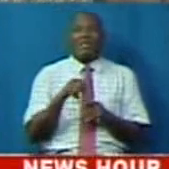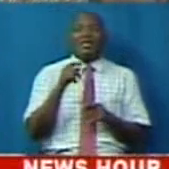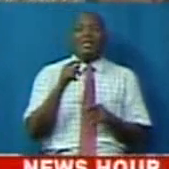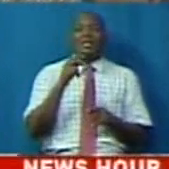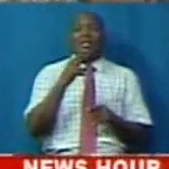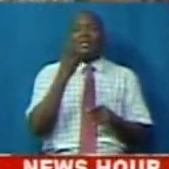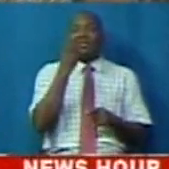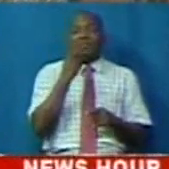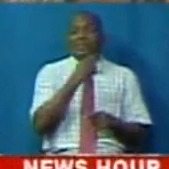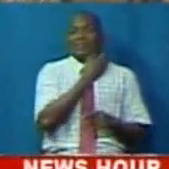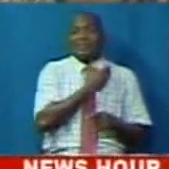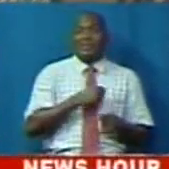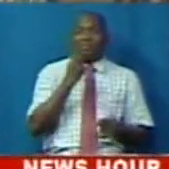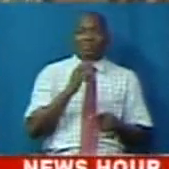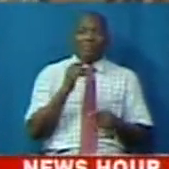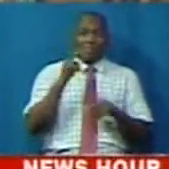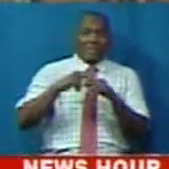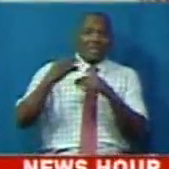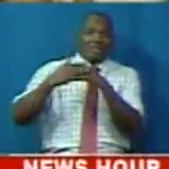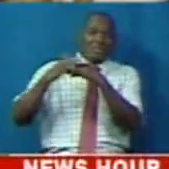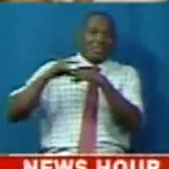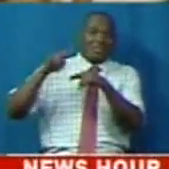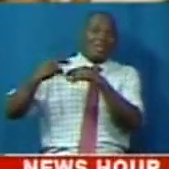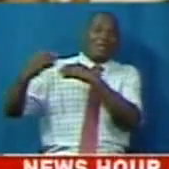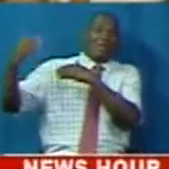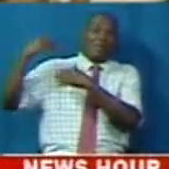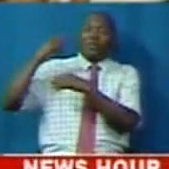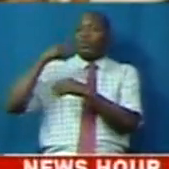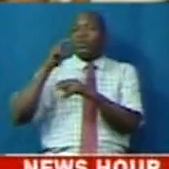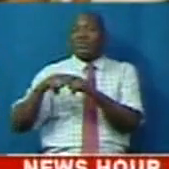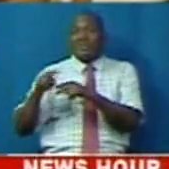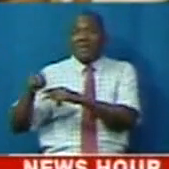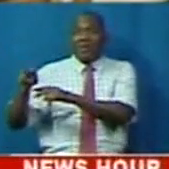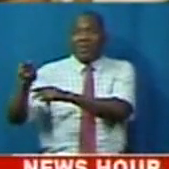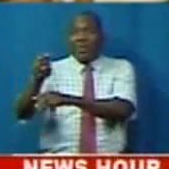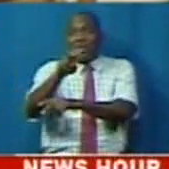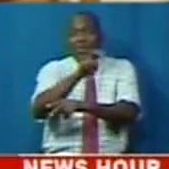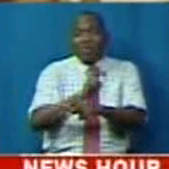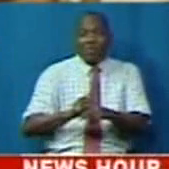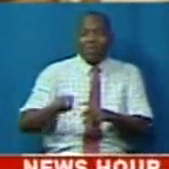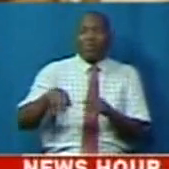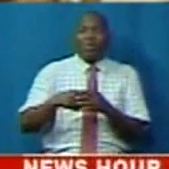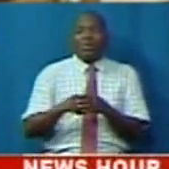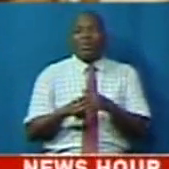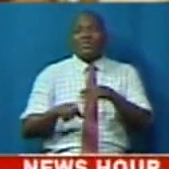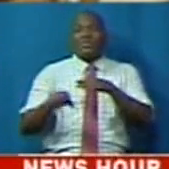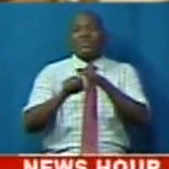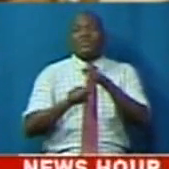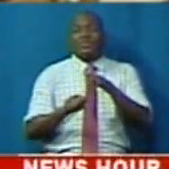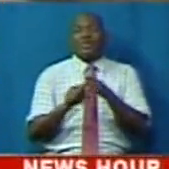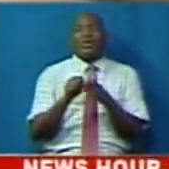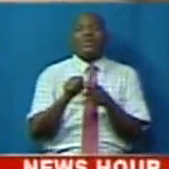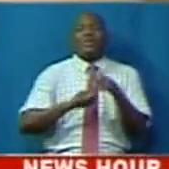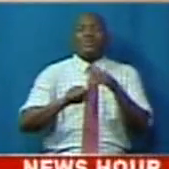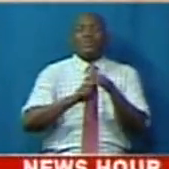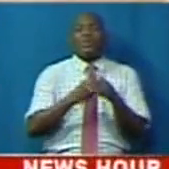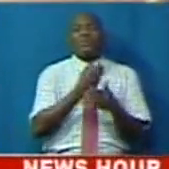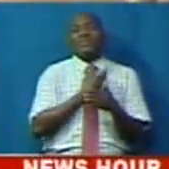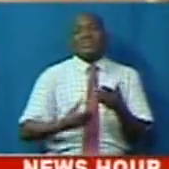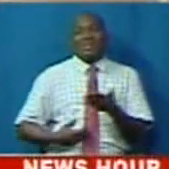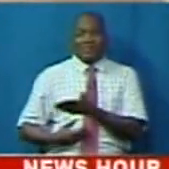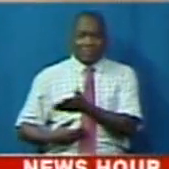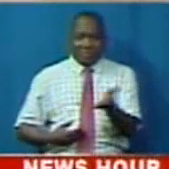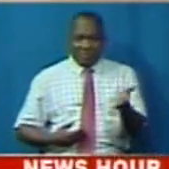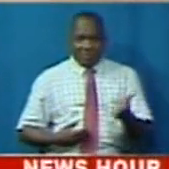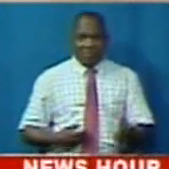Sahana. And the one behind me is the Sabna. Those who are seated behind over there are the Nachimba.